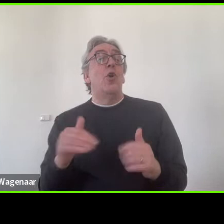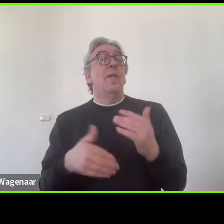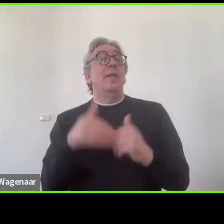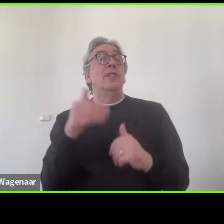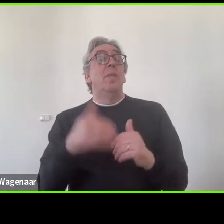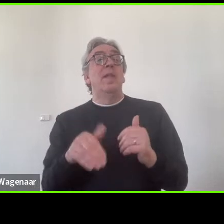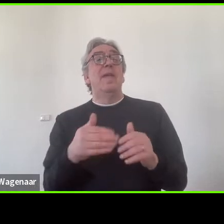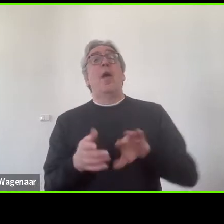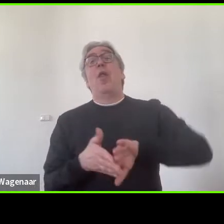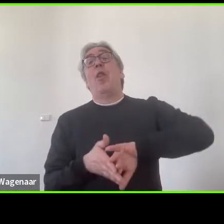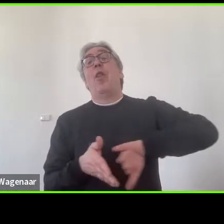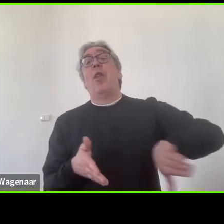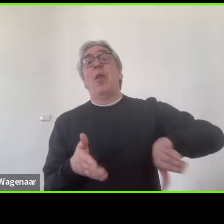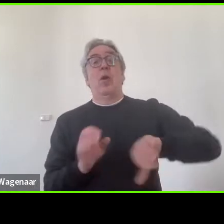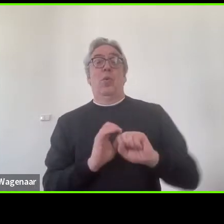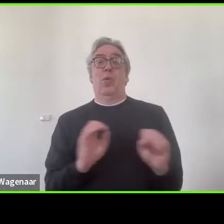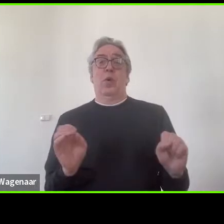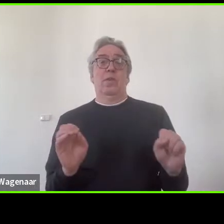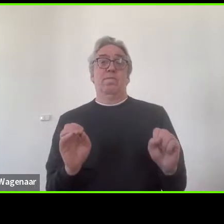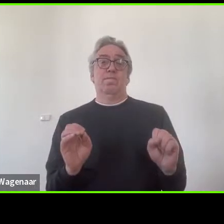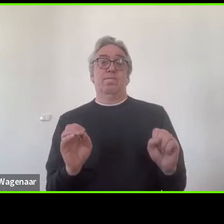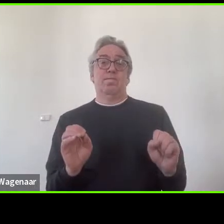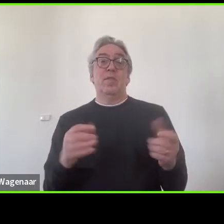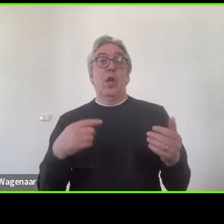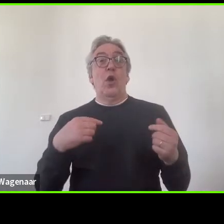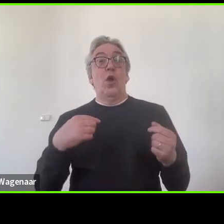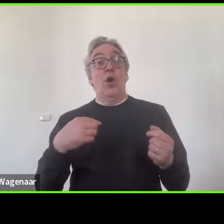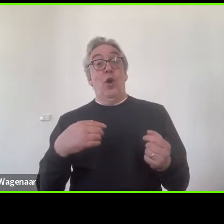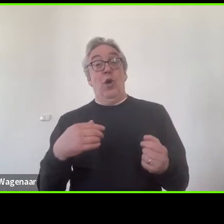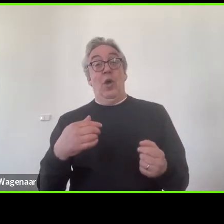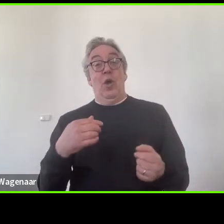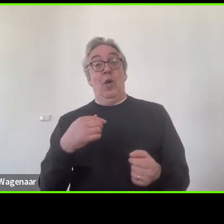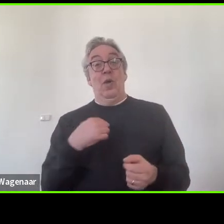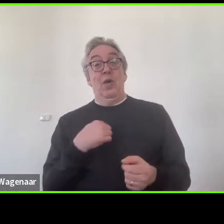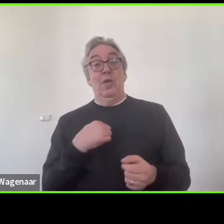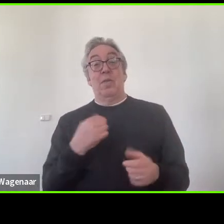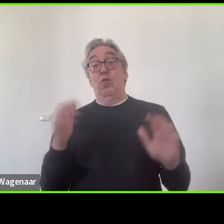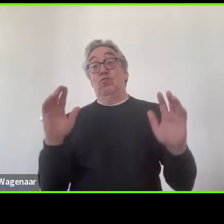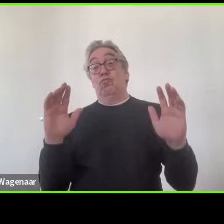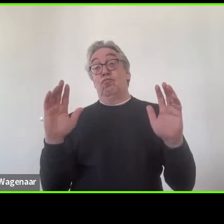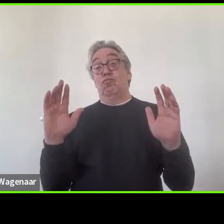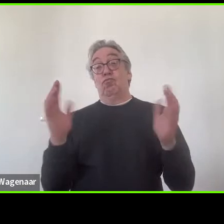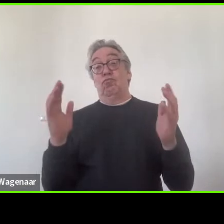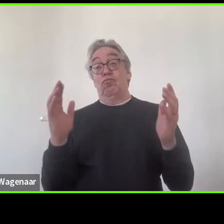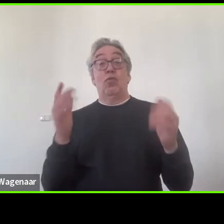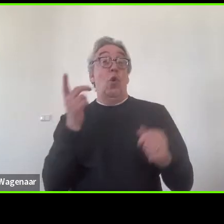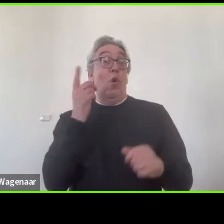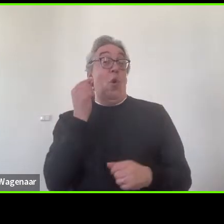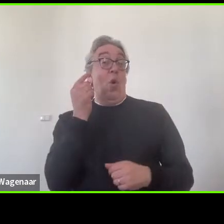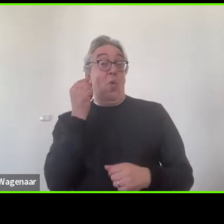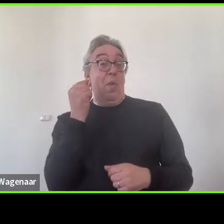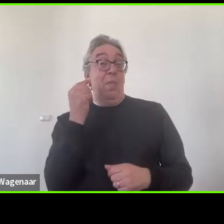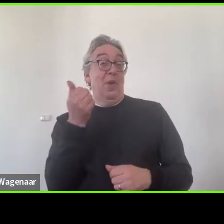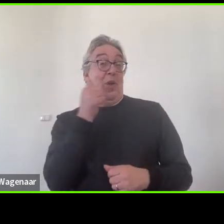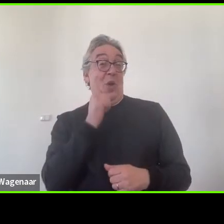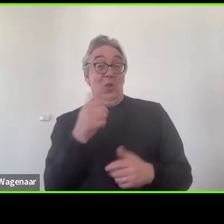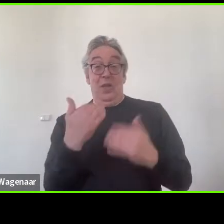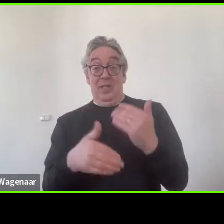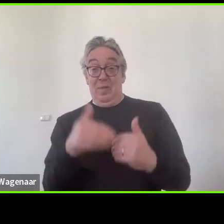close, on this important day, my loudest applause goes to women and girls with